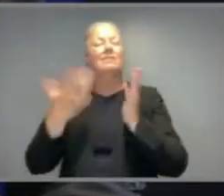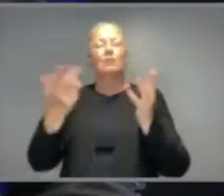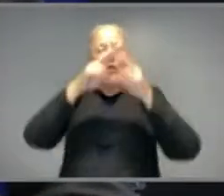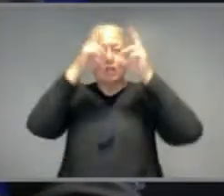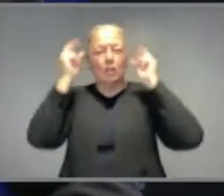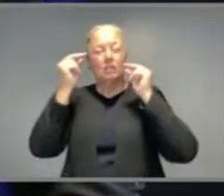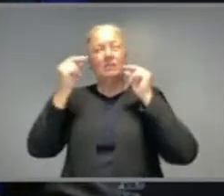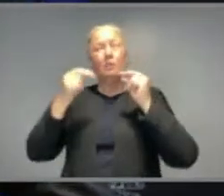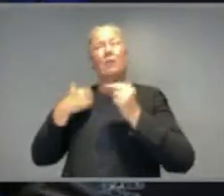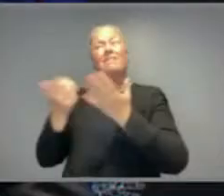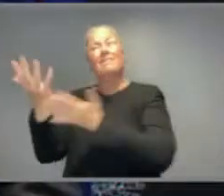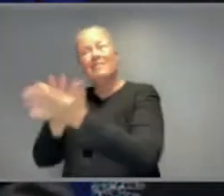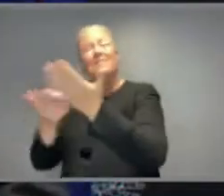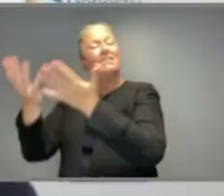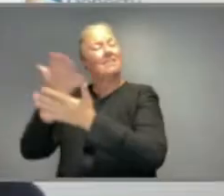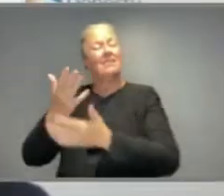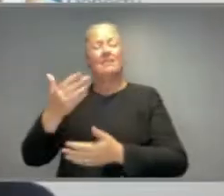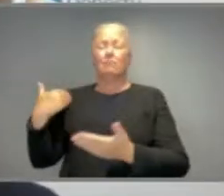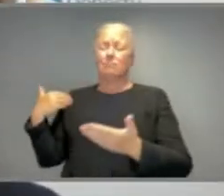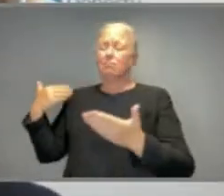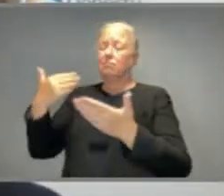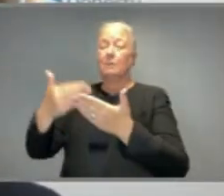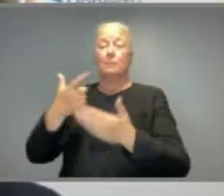won't. Professor?